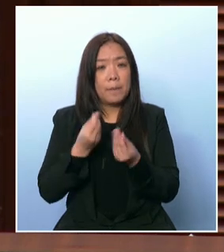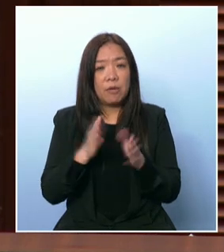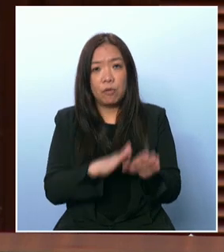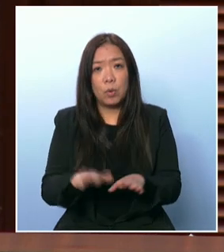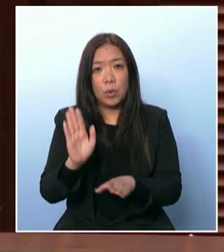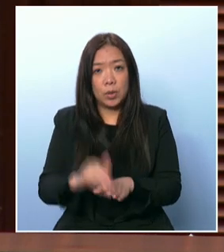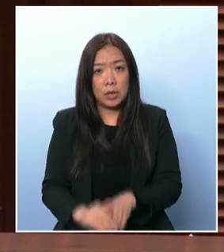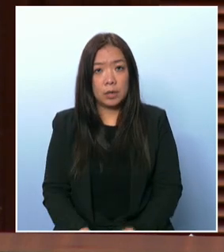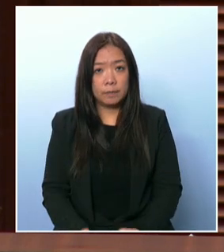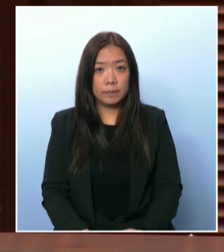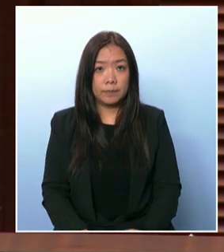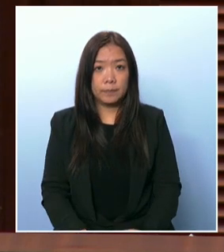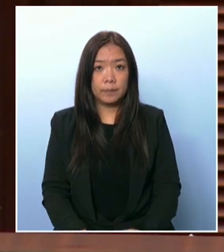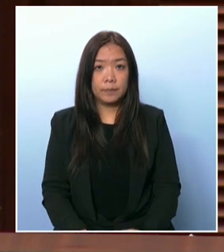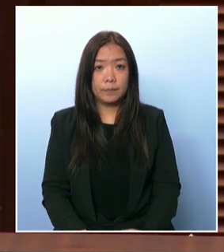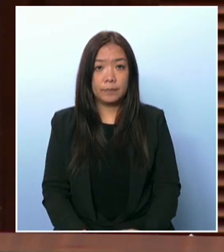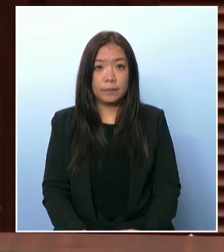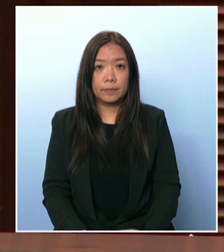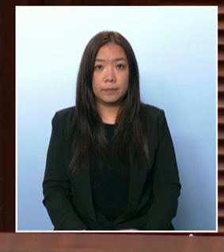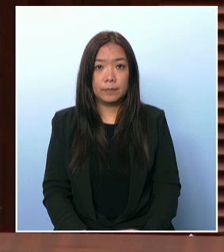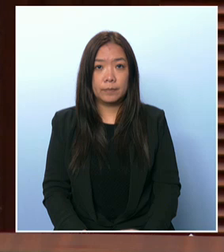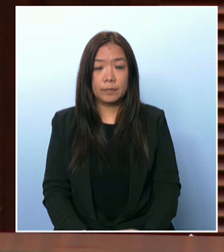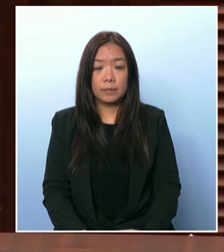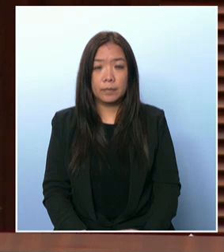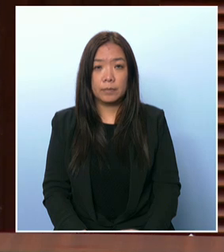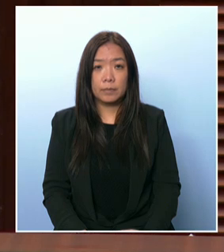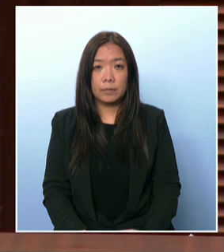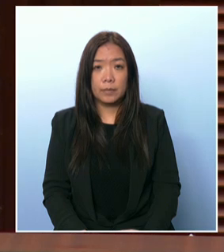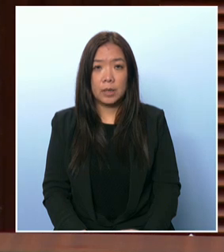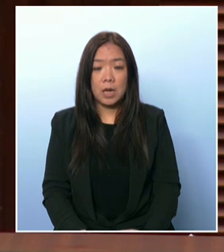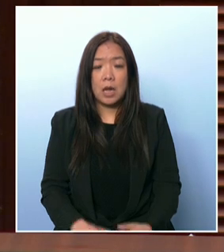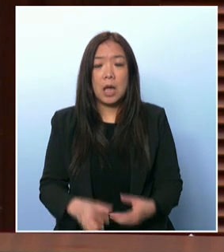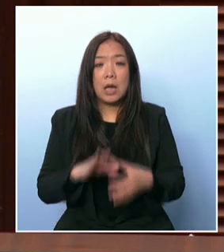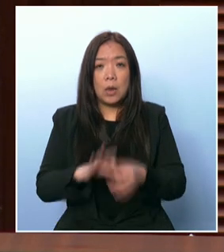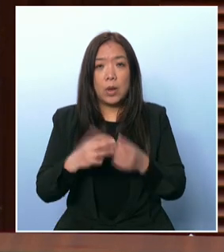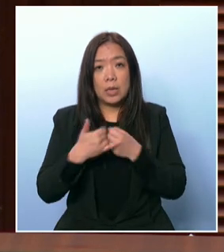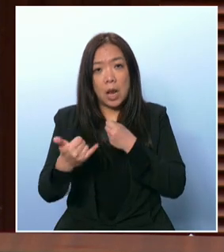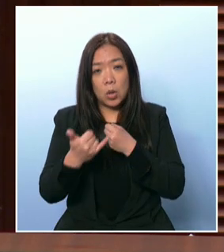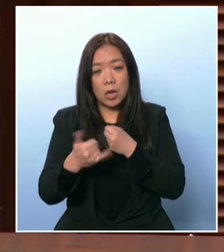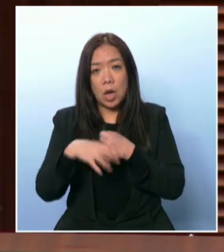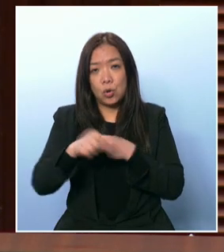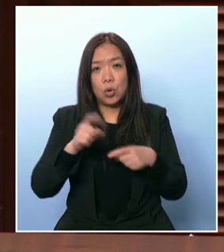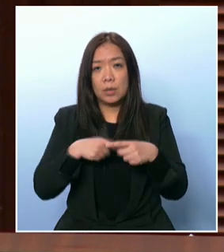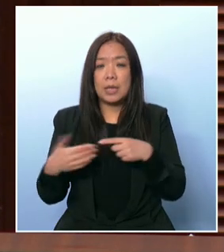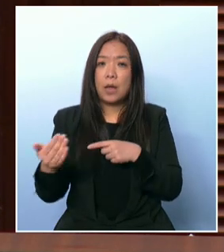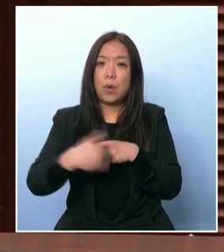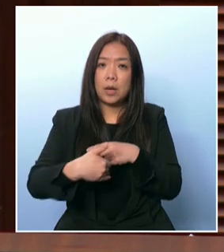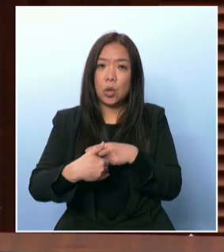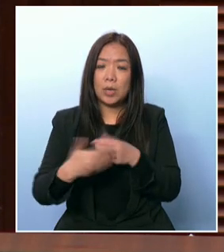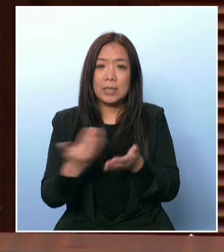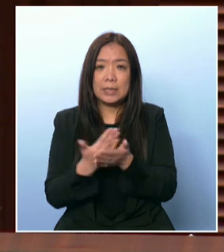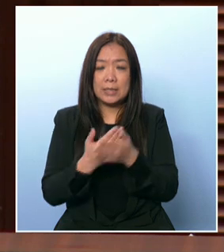in particular, in advantageous disease through strategic purchasing. And also point